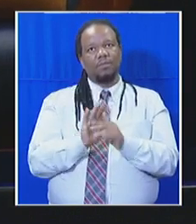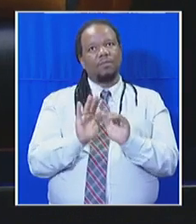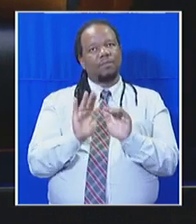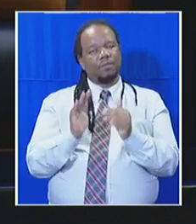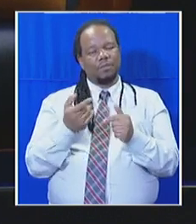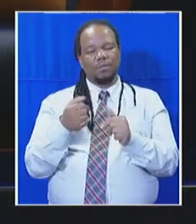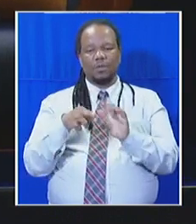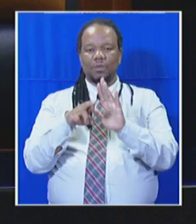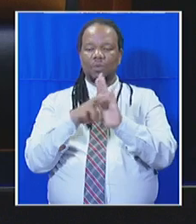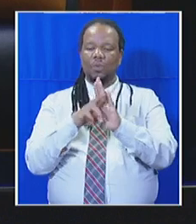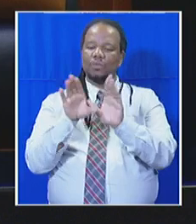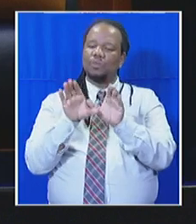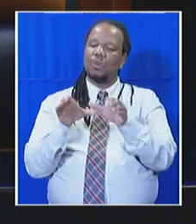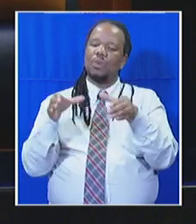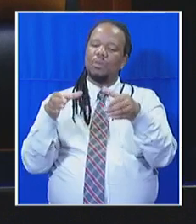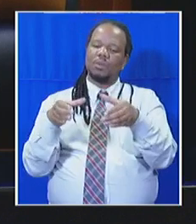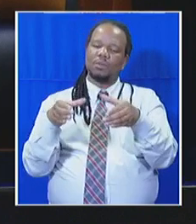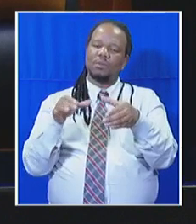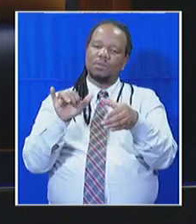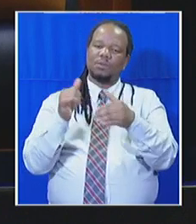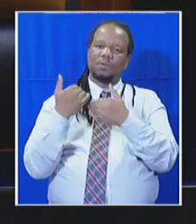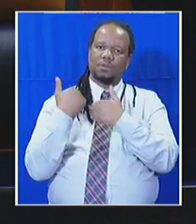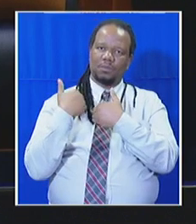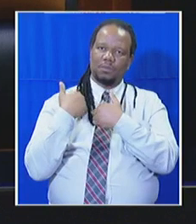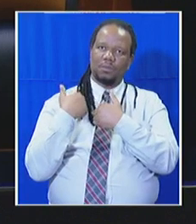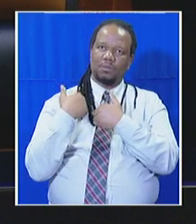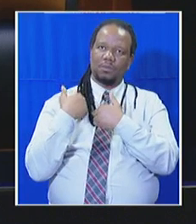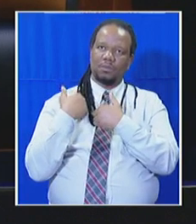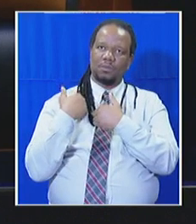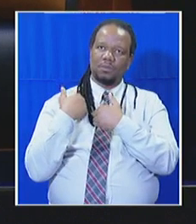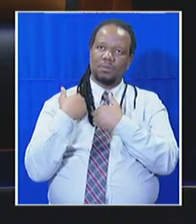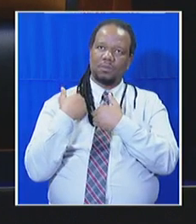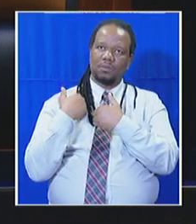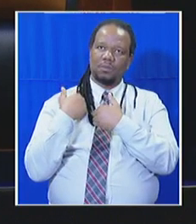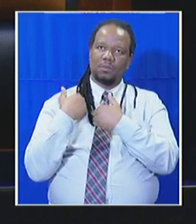Rules Committee. It is not within